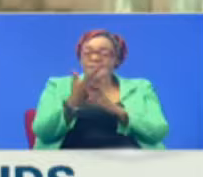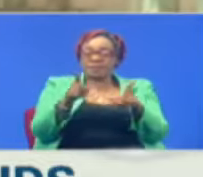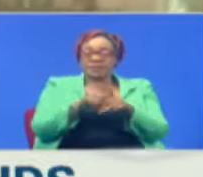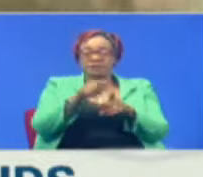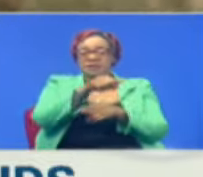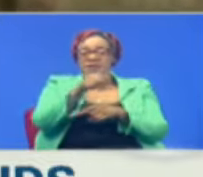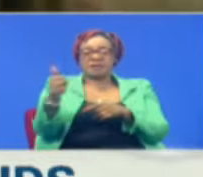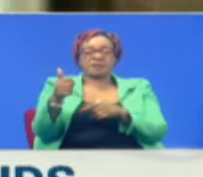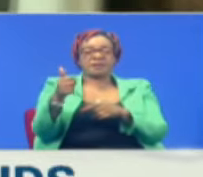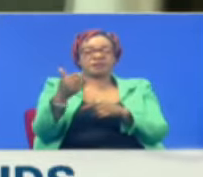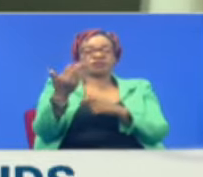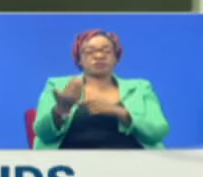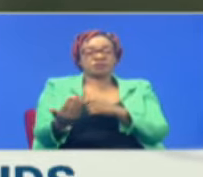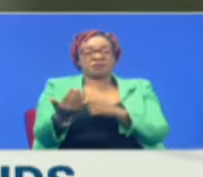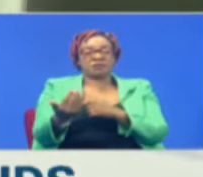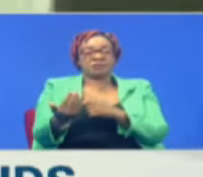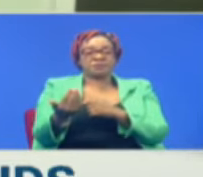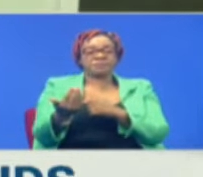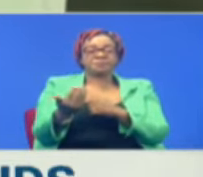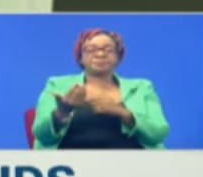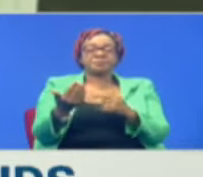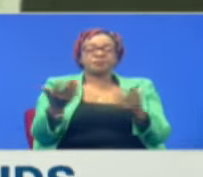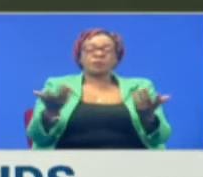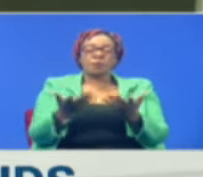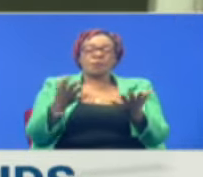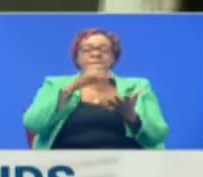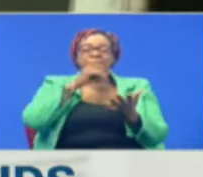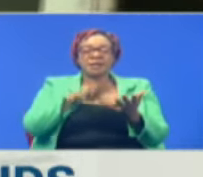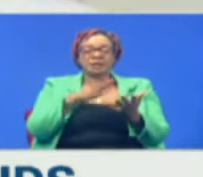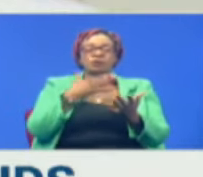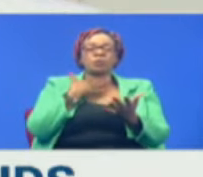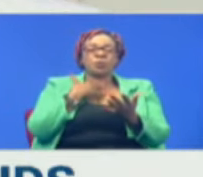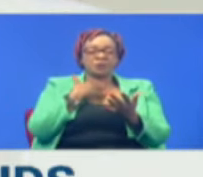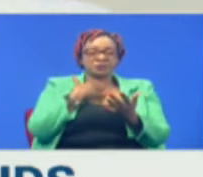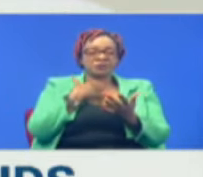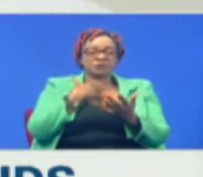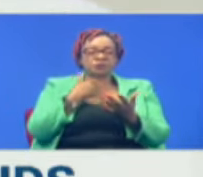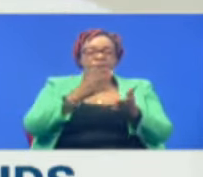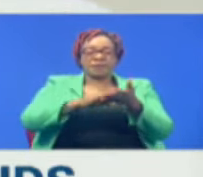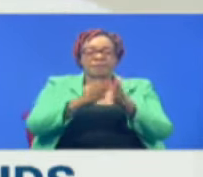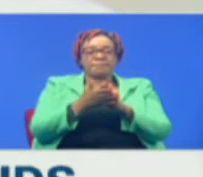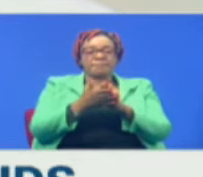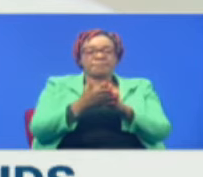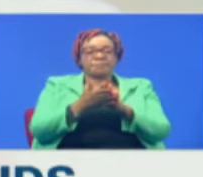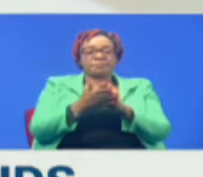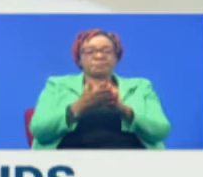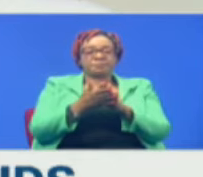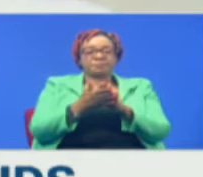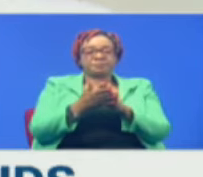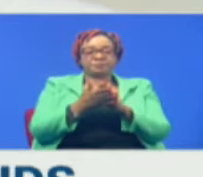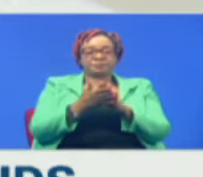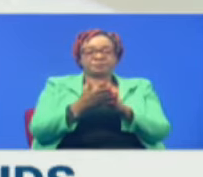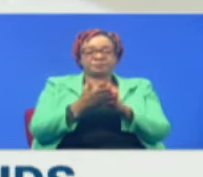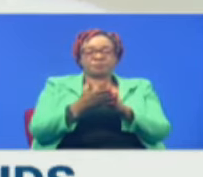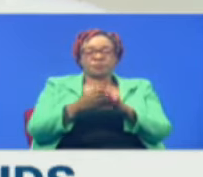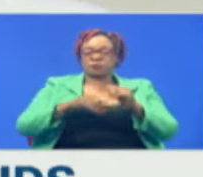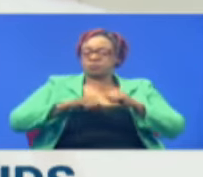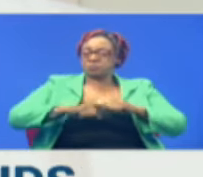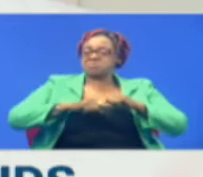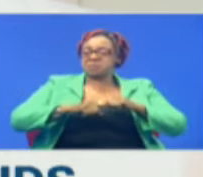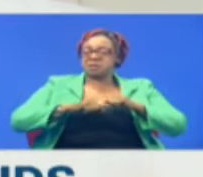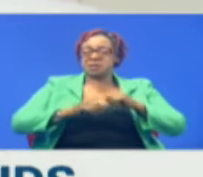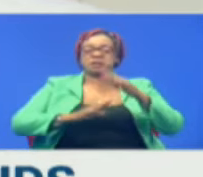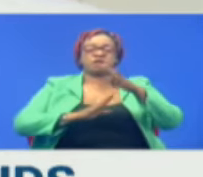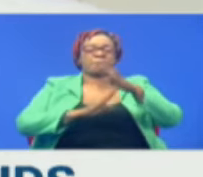think your parents want you to, or your guardians want you to become these big, big careers. They want you to